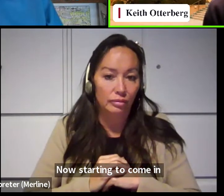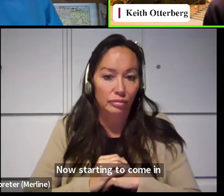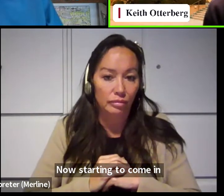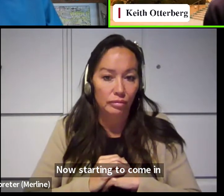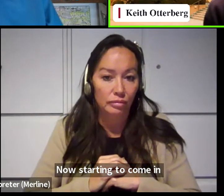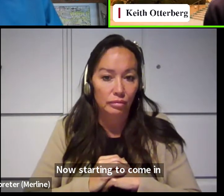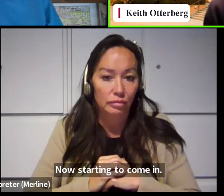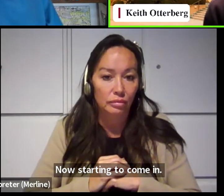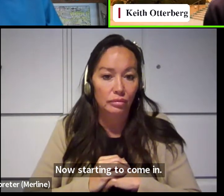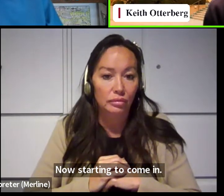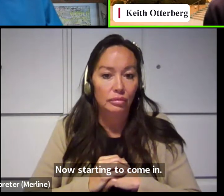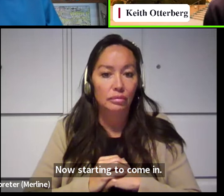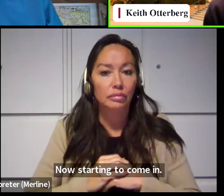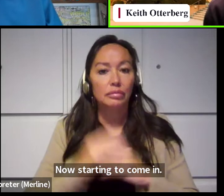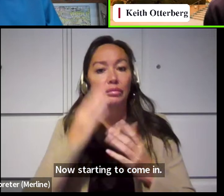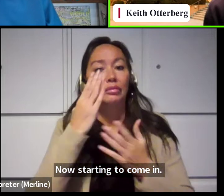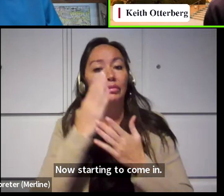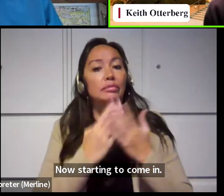Somebody